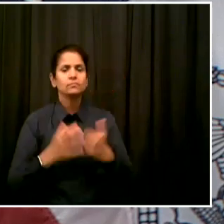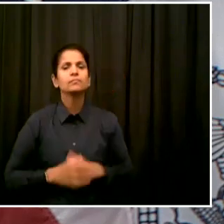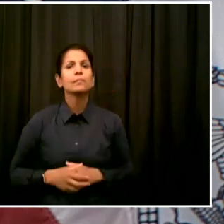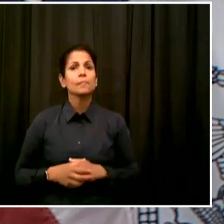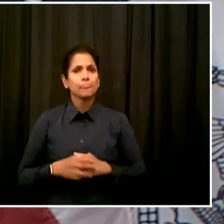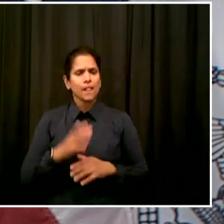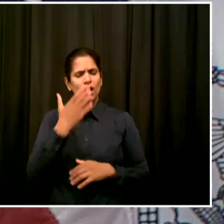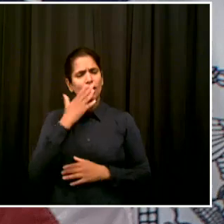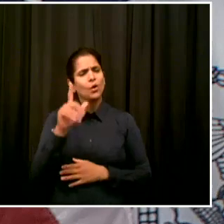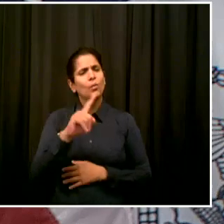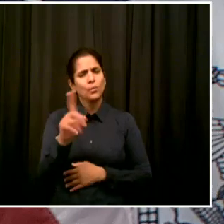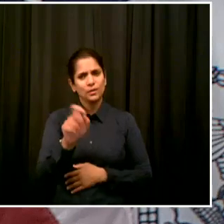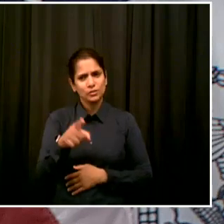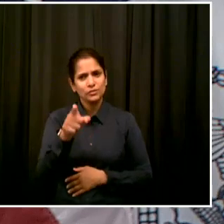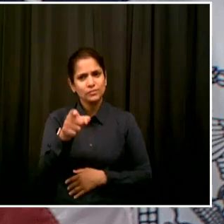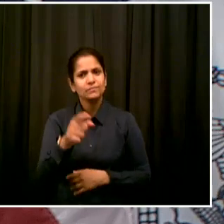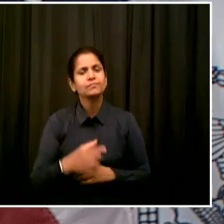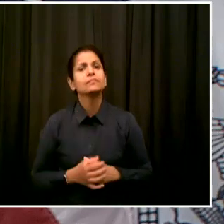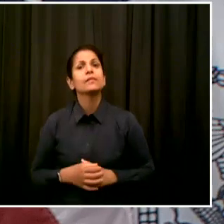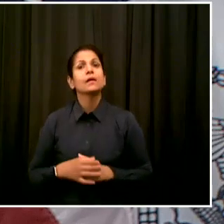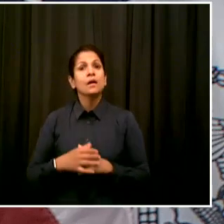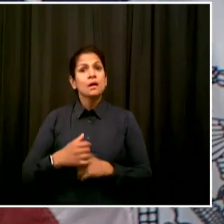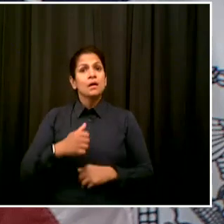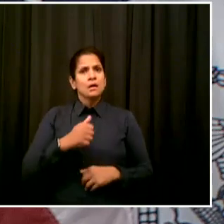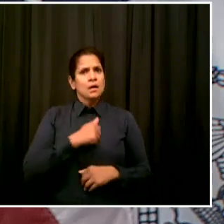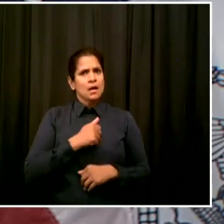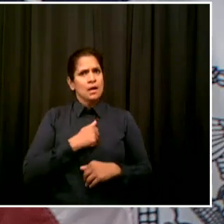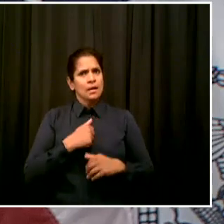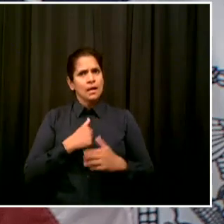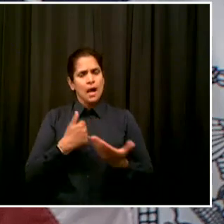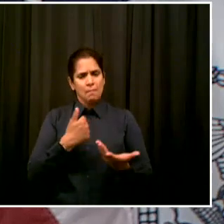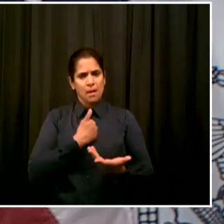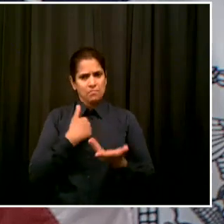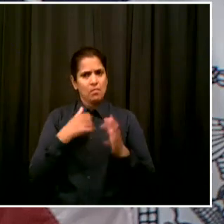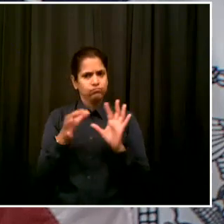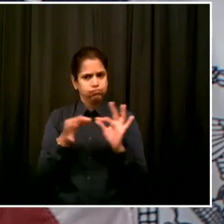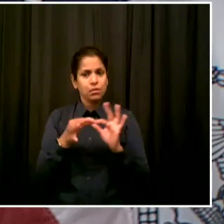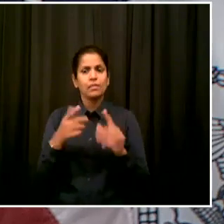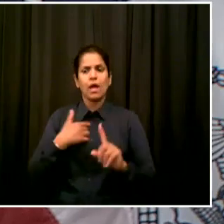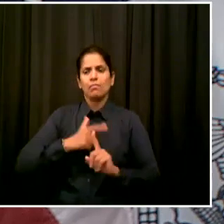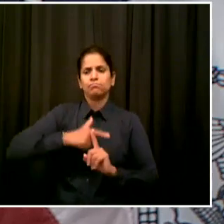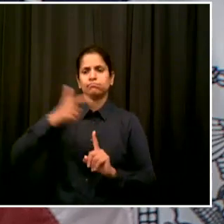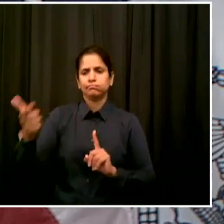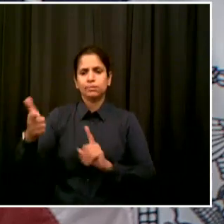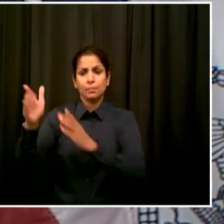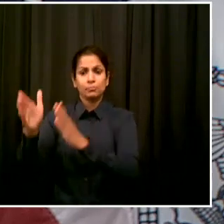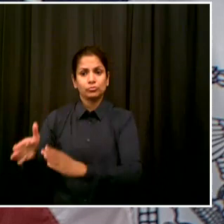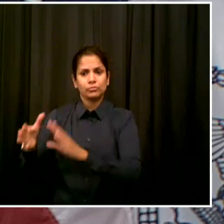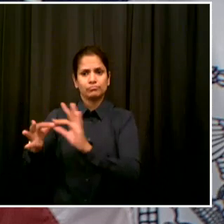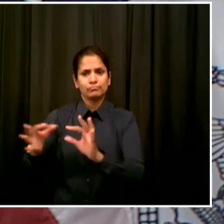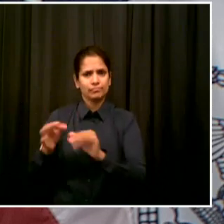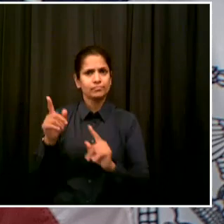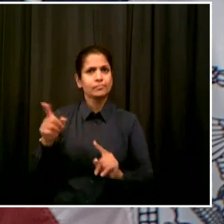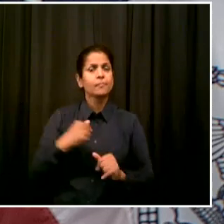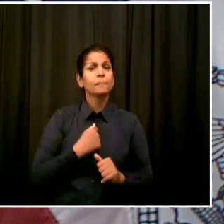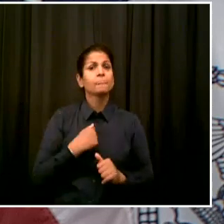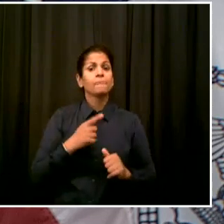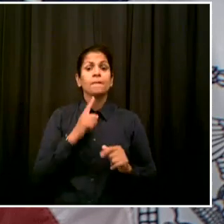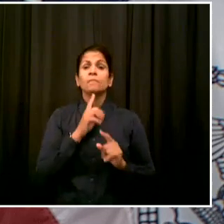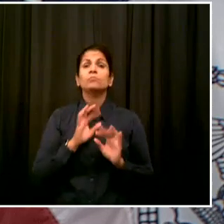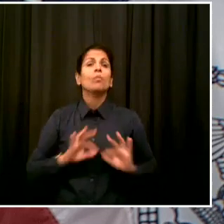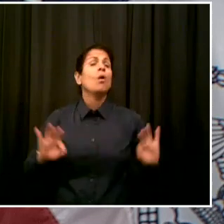Commissioner Criswell have anything they want to add. Look, first of all, very important to remember, A cooling center is a very temporary